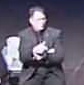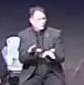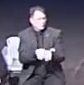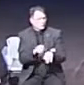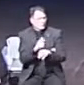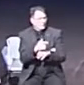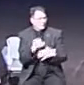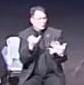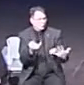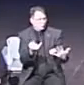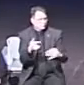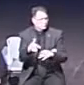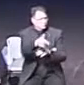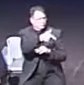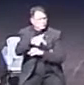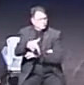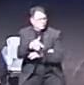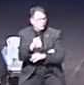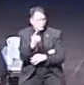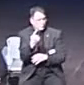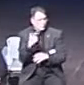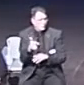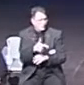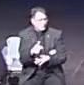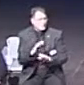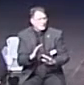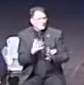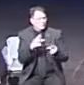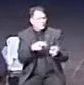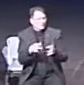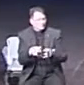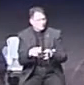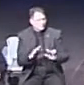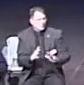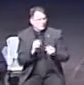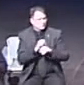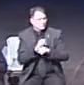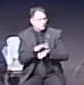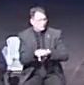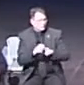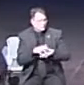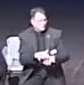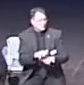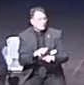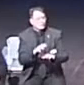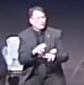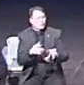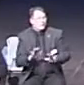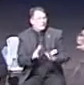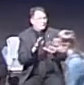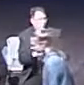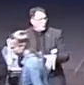around the dancers. It was live edited, live streamed in front of a live audience